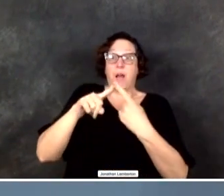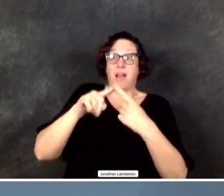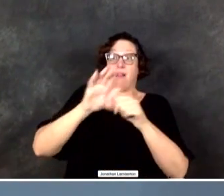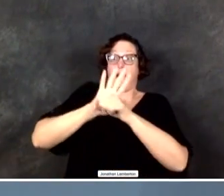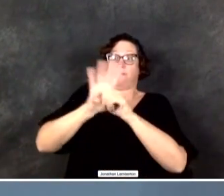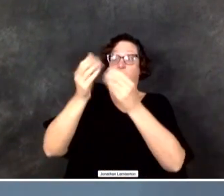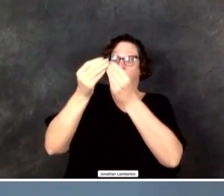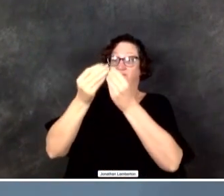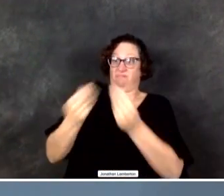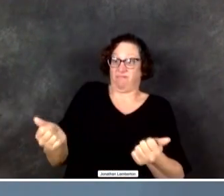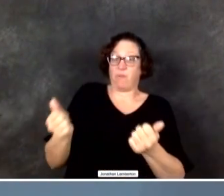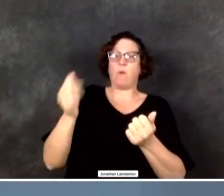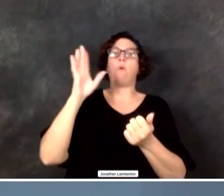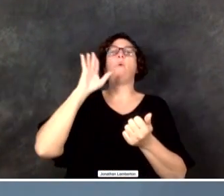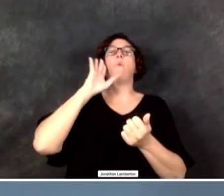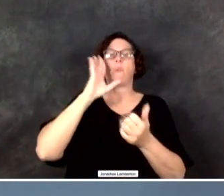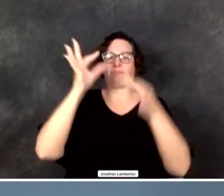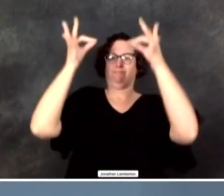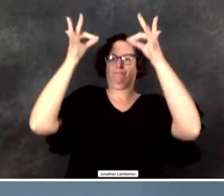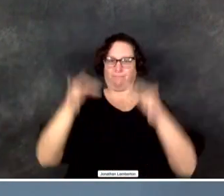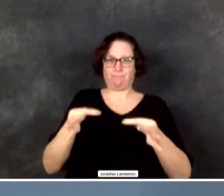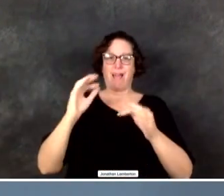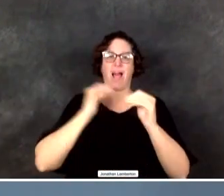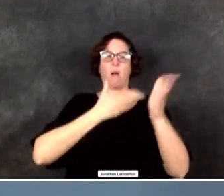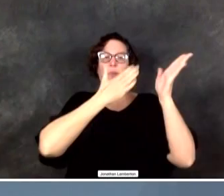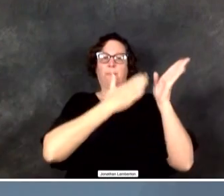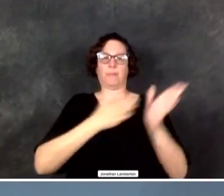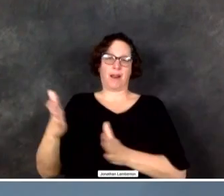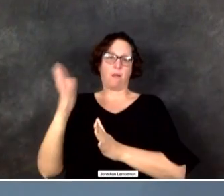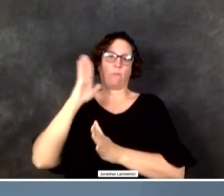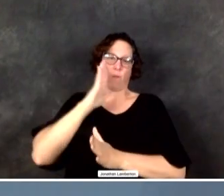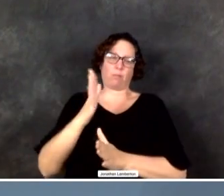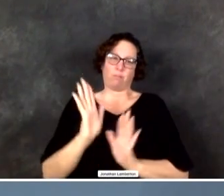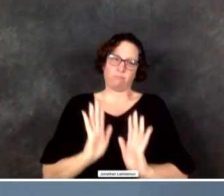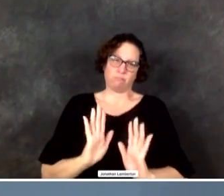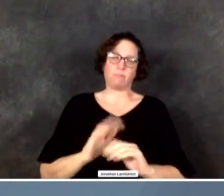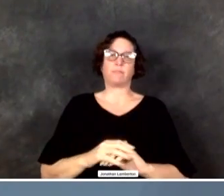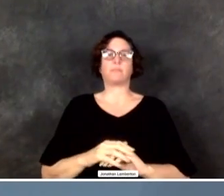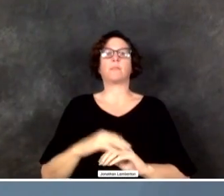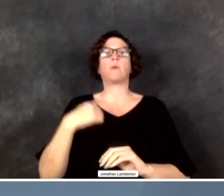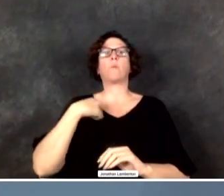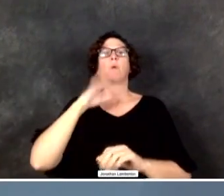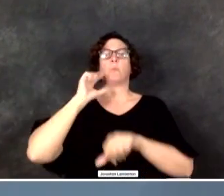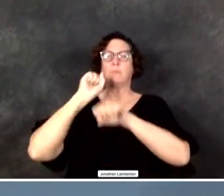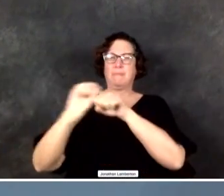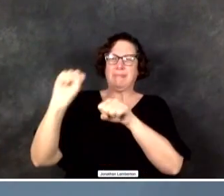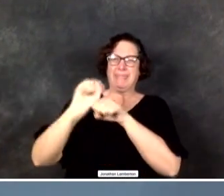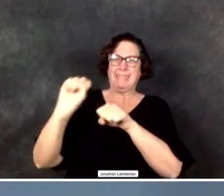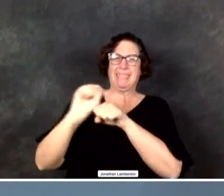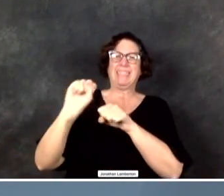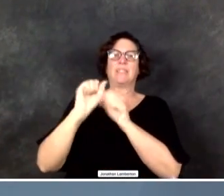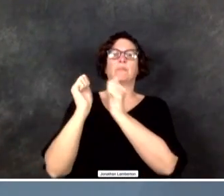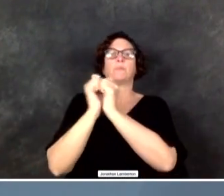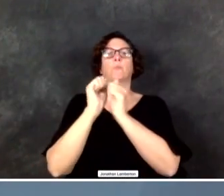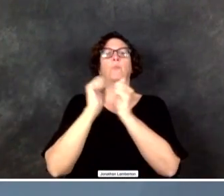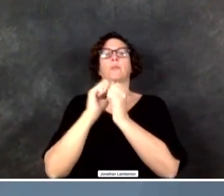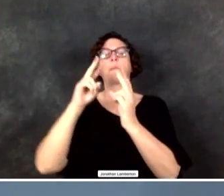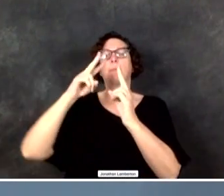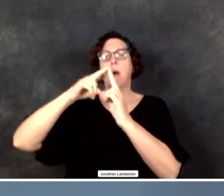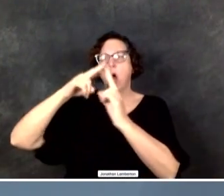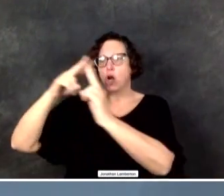very closely with our labor partners, CSA, UFT, our food service workers as